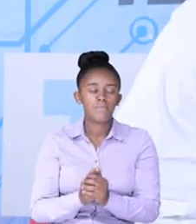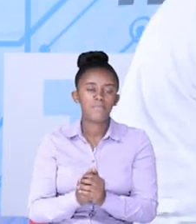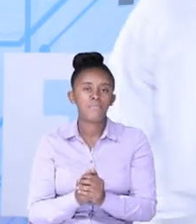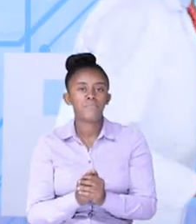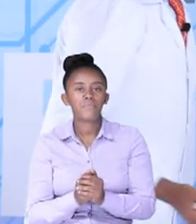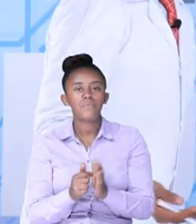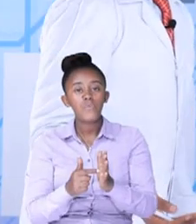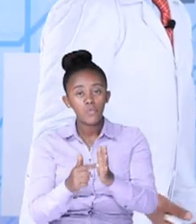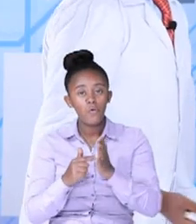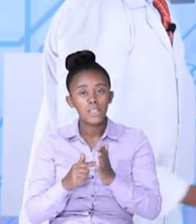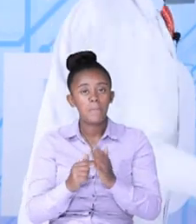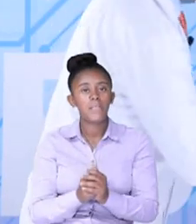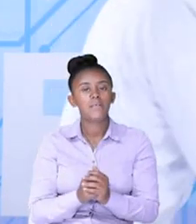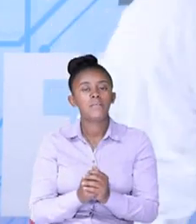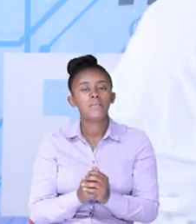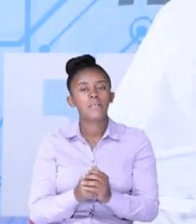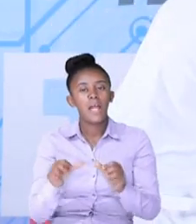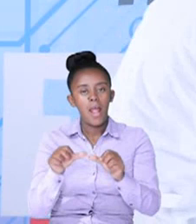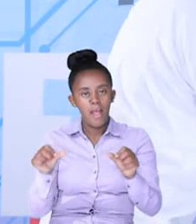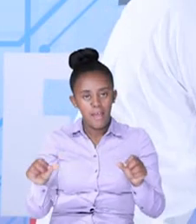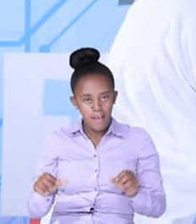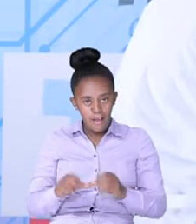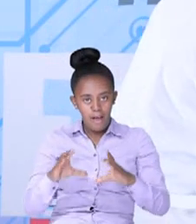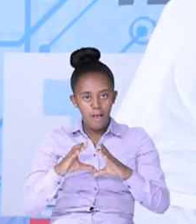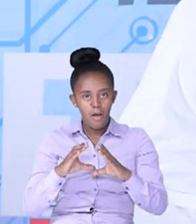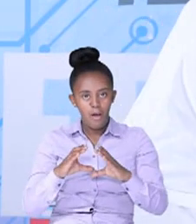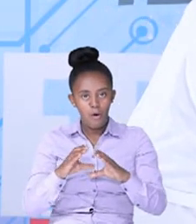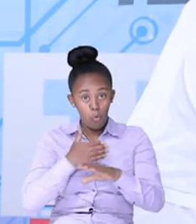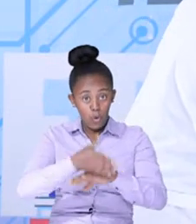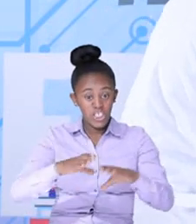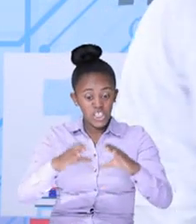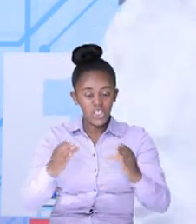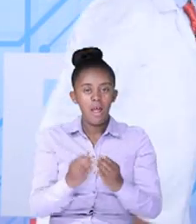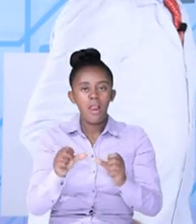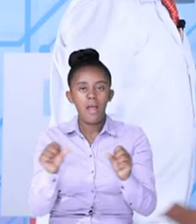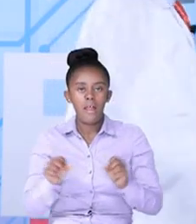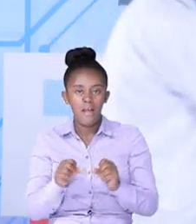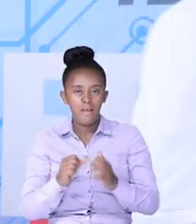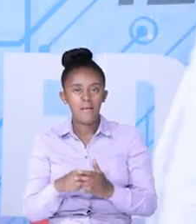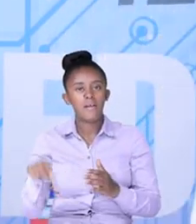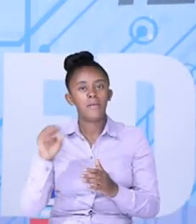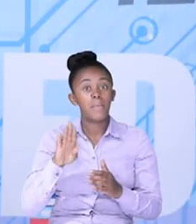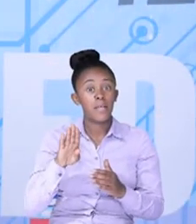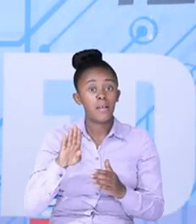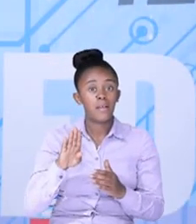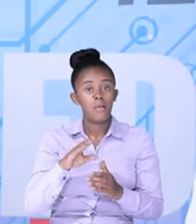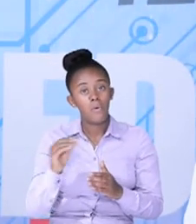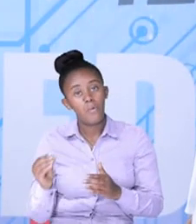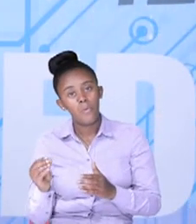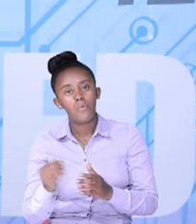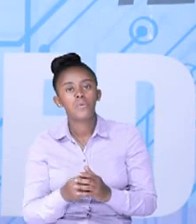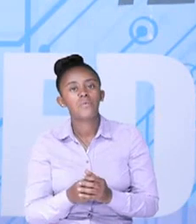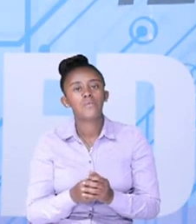you have area, cross-sectional area, and you have a magnetic field B. Or in this case, you have